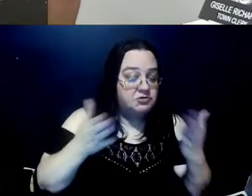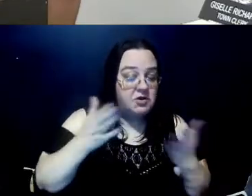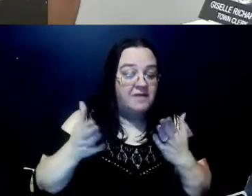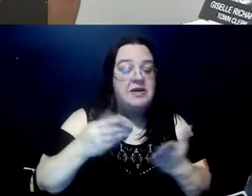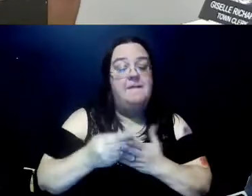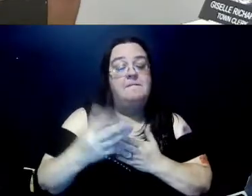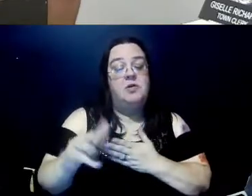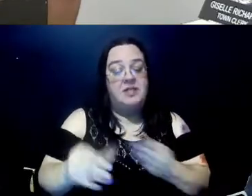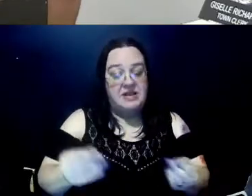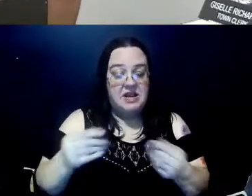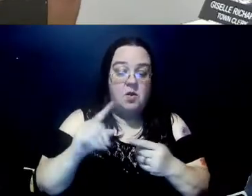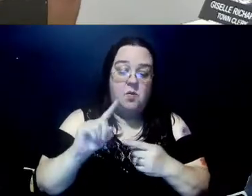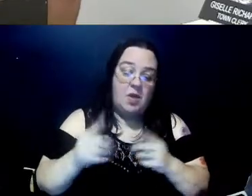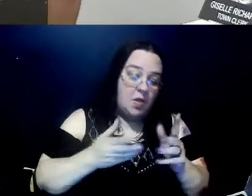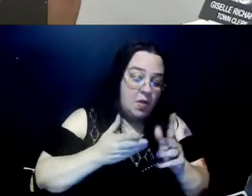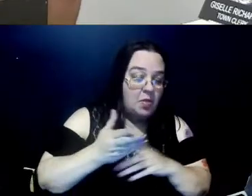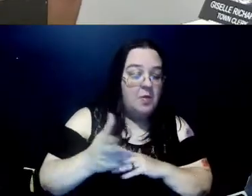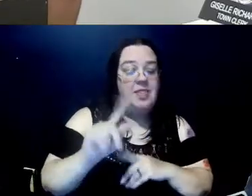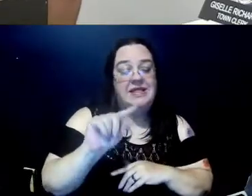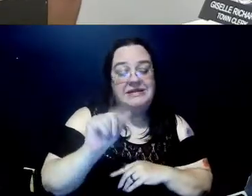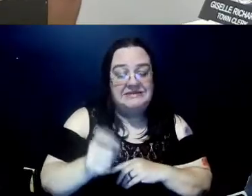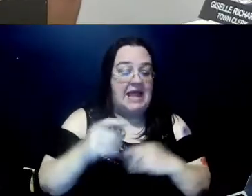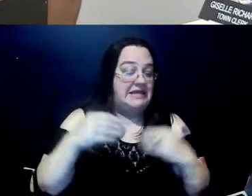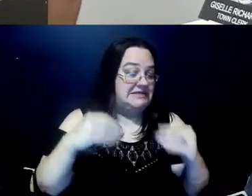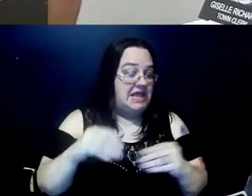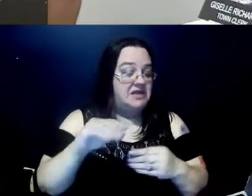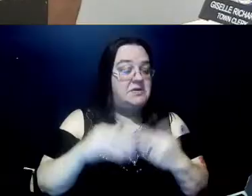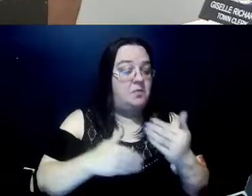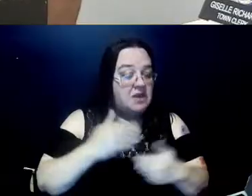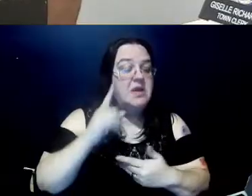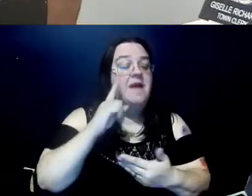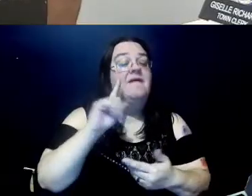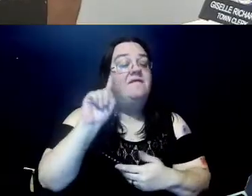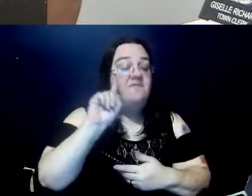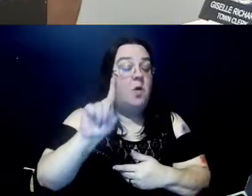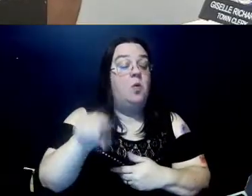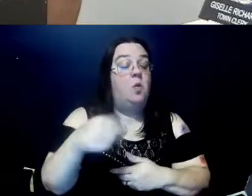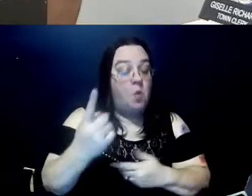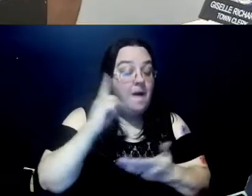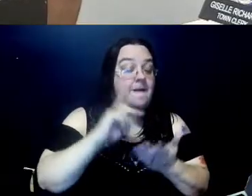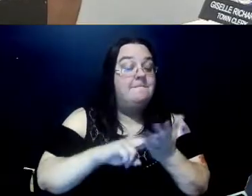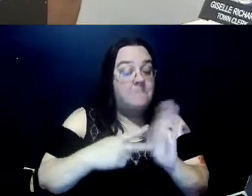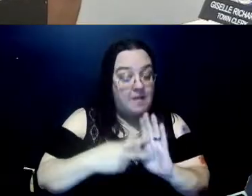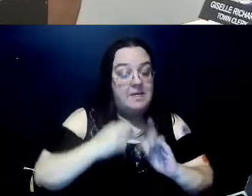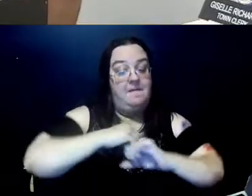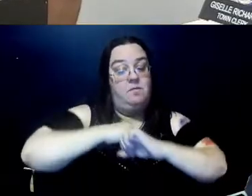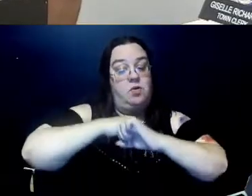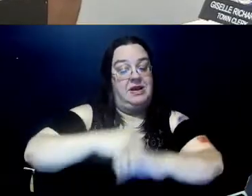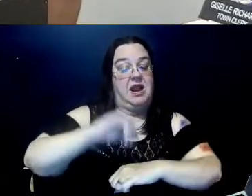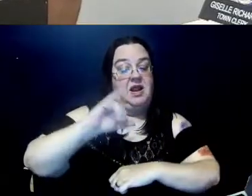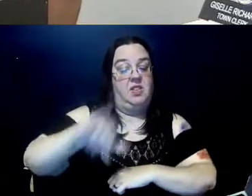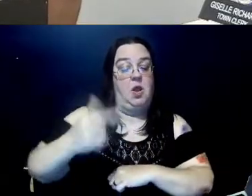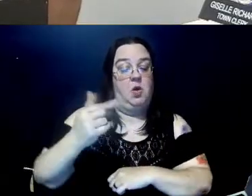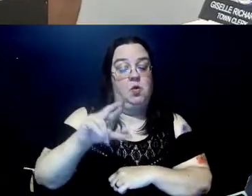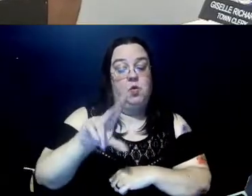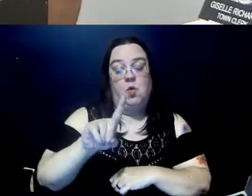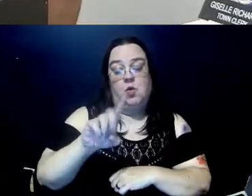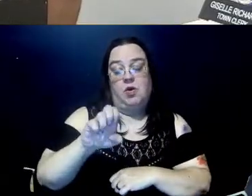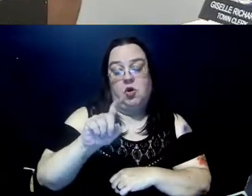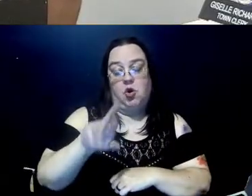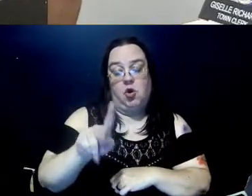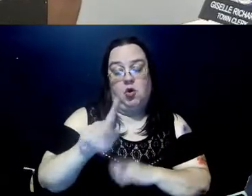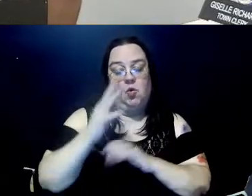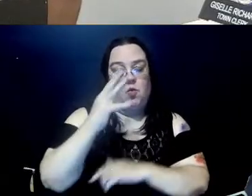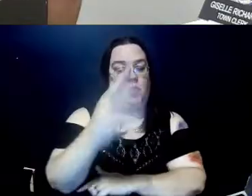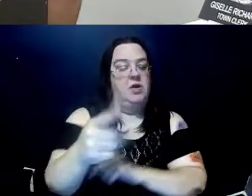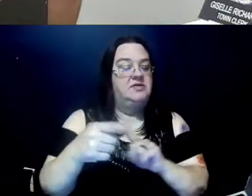tax sales process for the sole and exclusive purpose of protecting the Magruder Woods area from development. However,